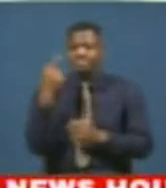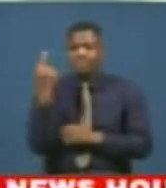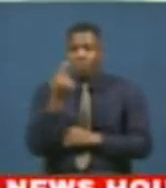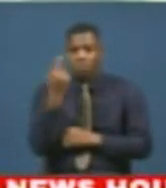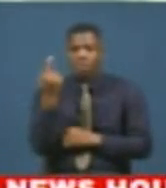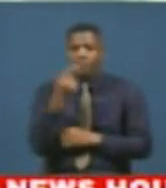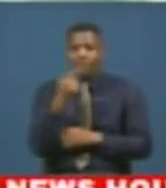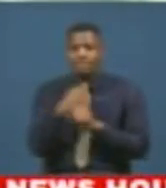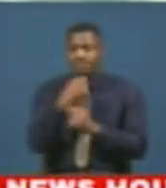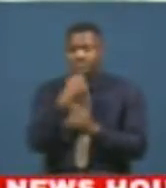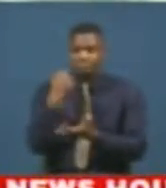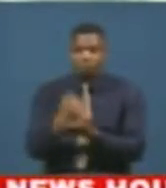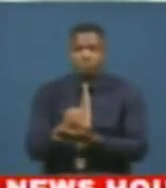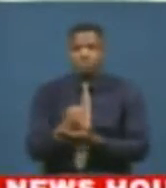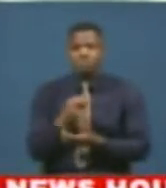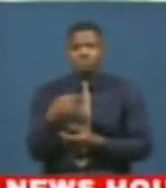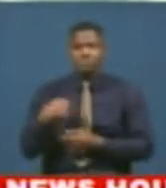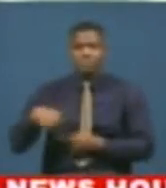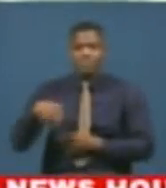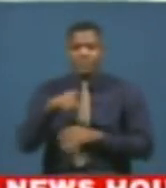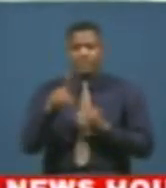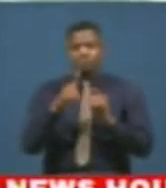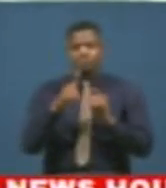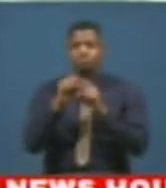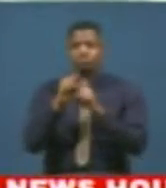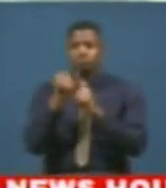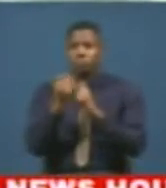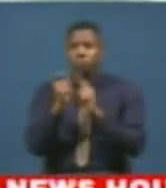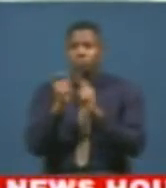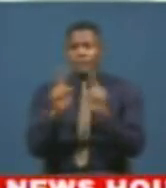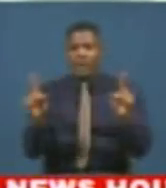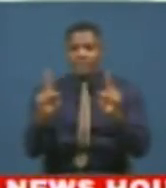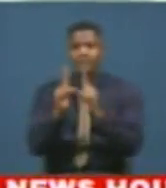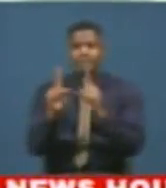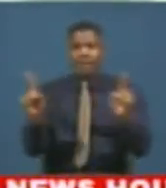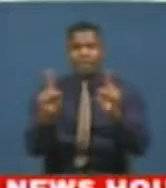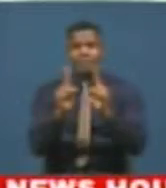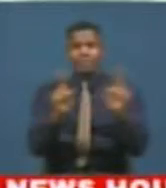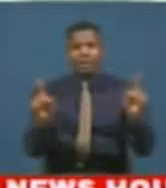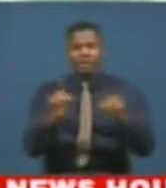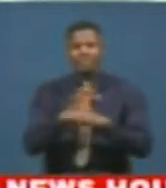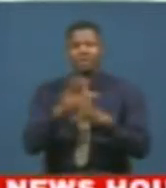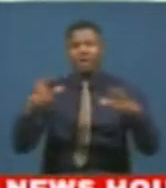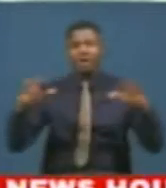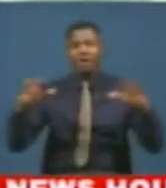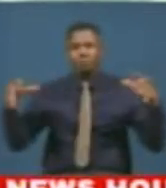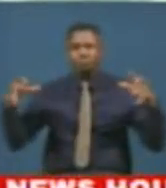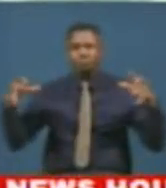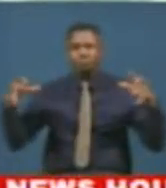make sure we do social distancing. We